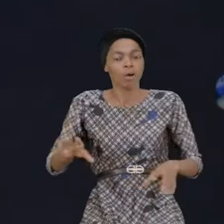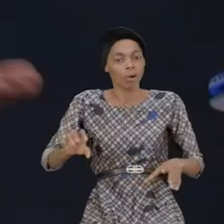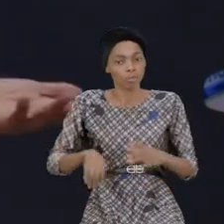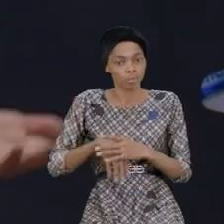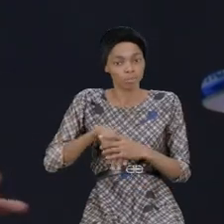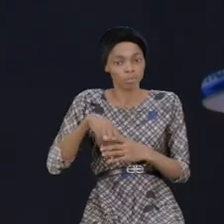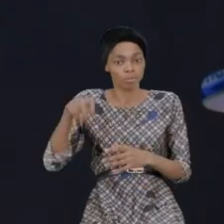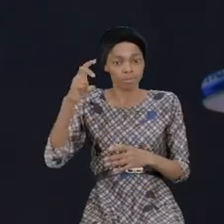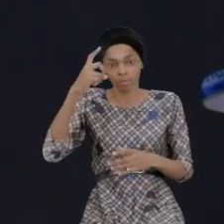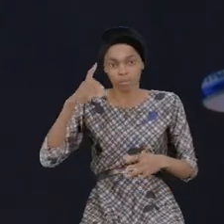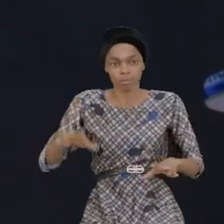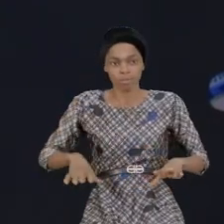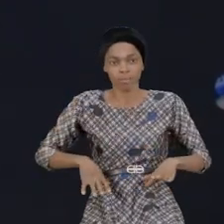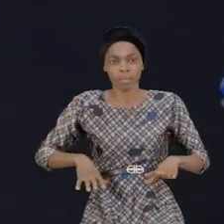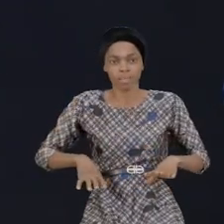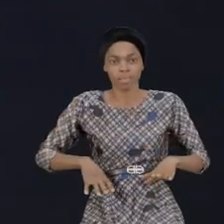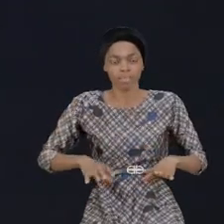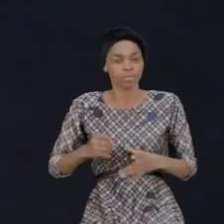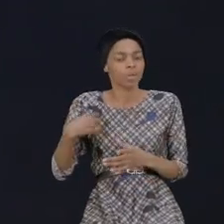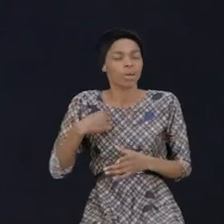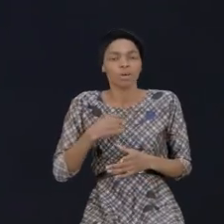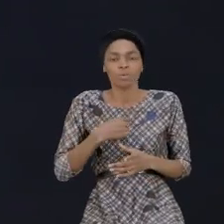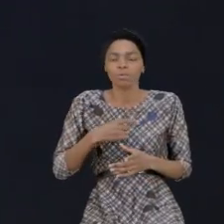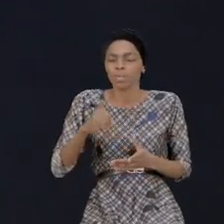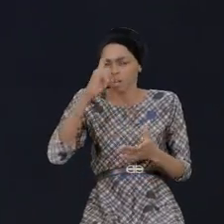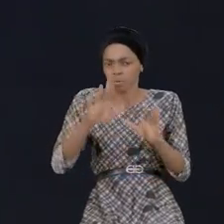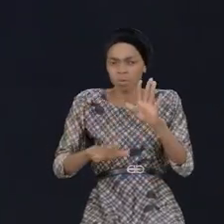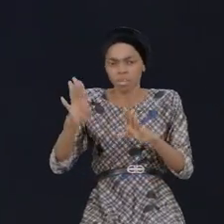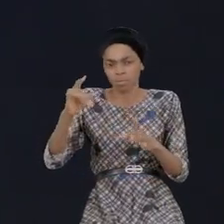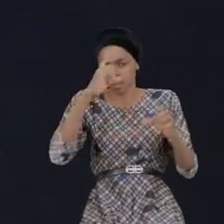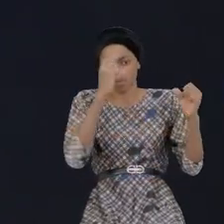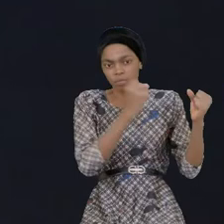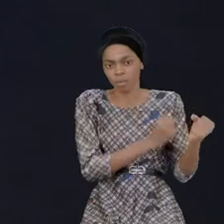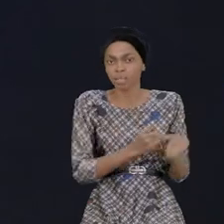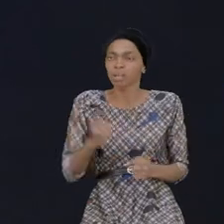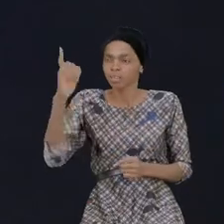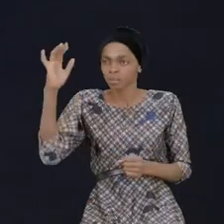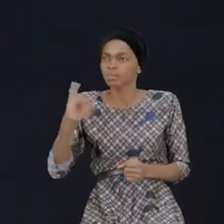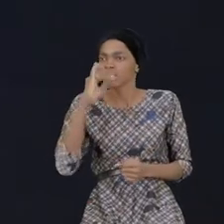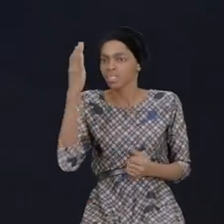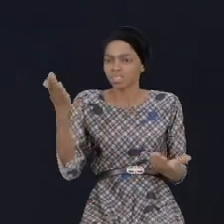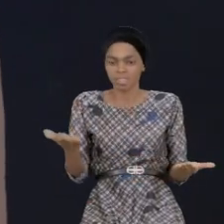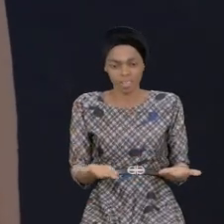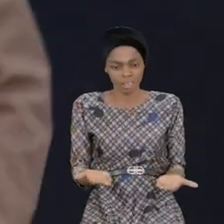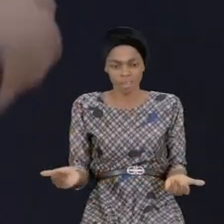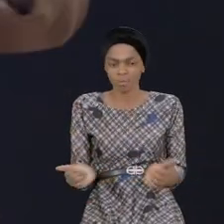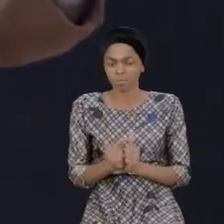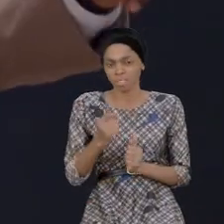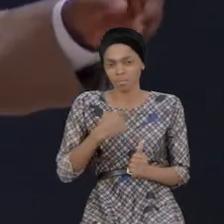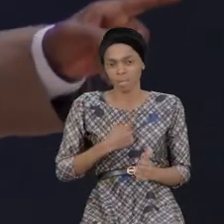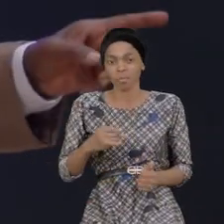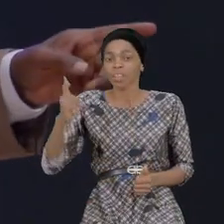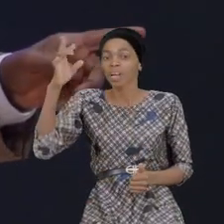are walking by faith. He's here with me. He's there with you. He knows what you are going through.